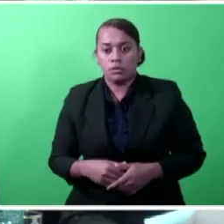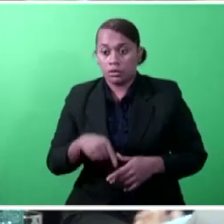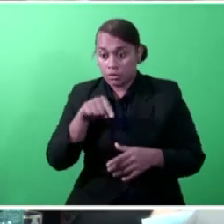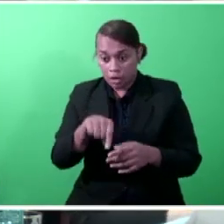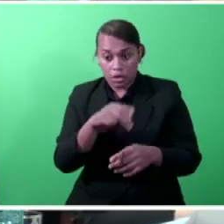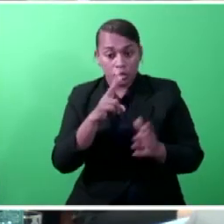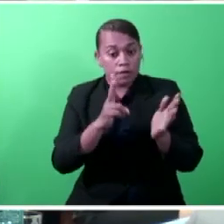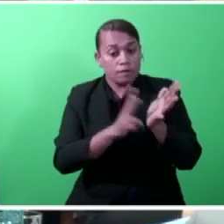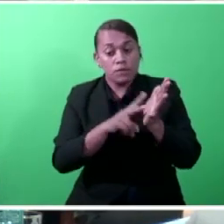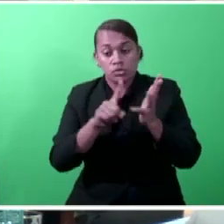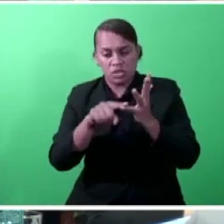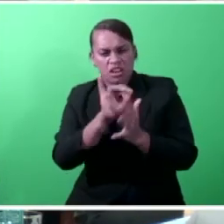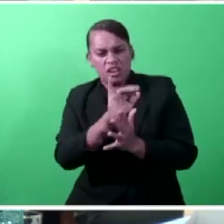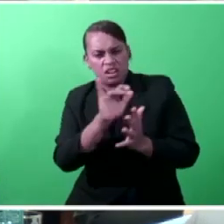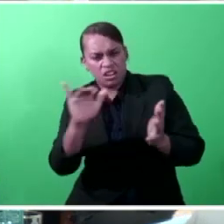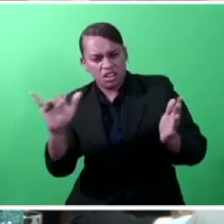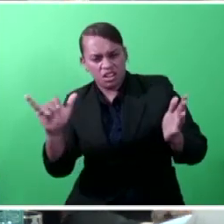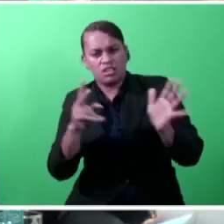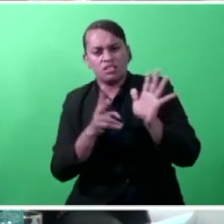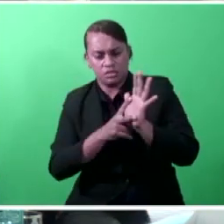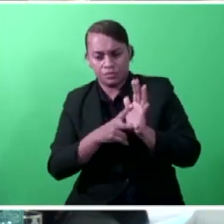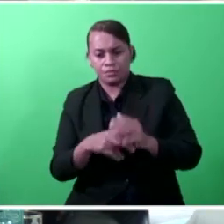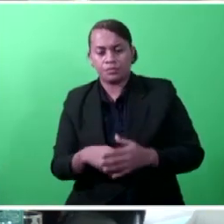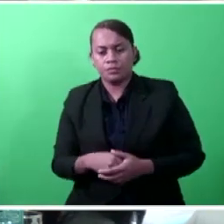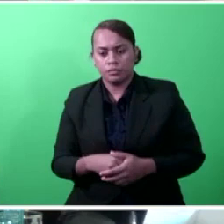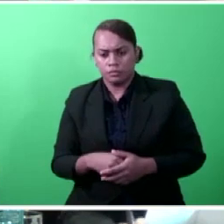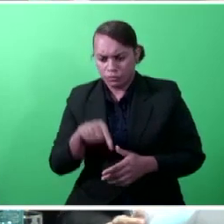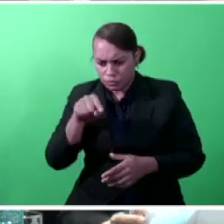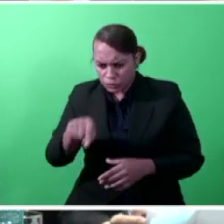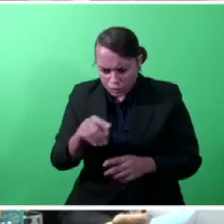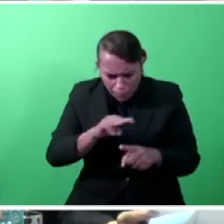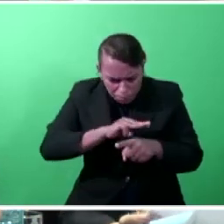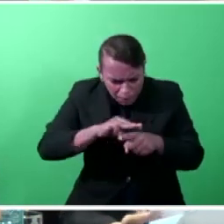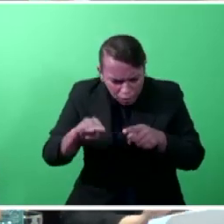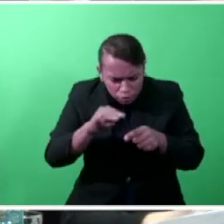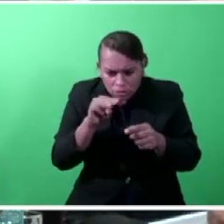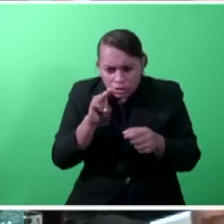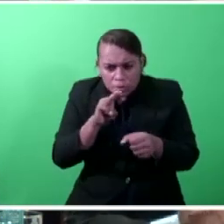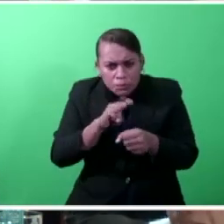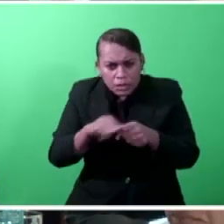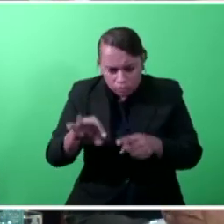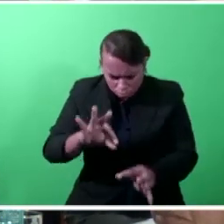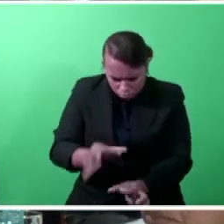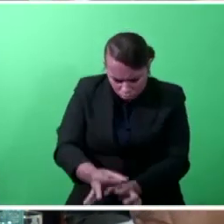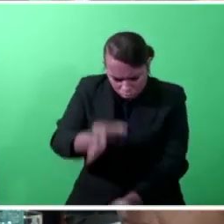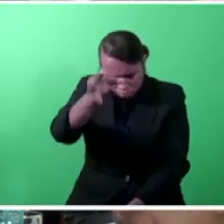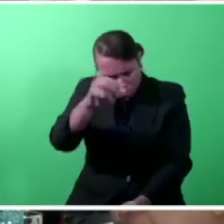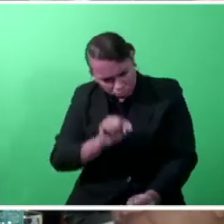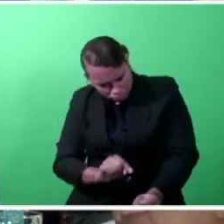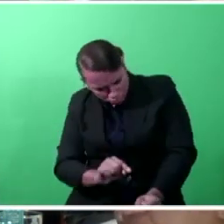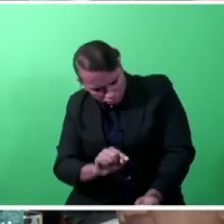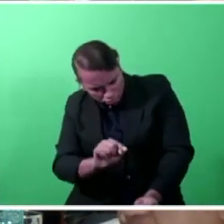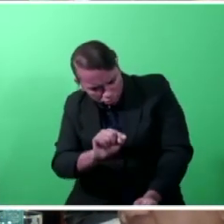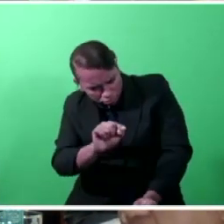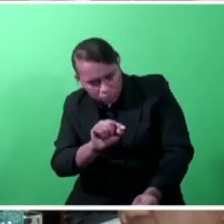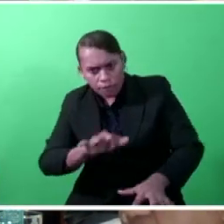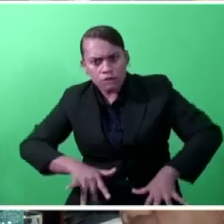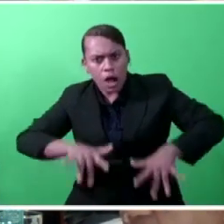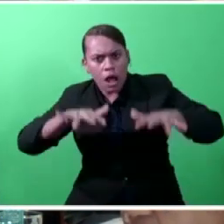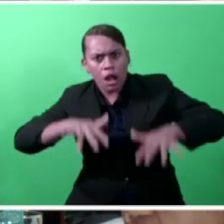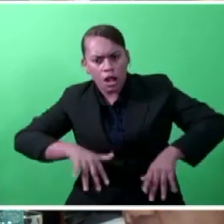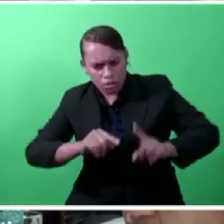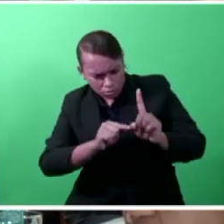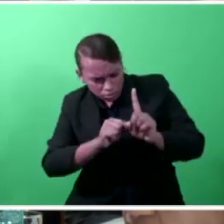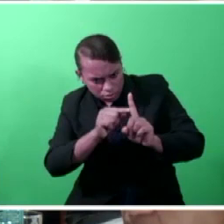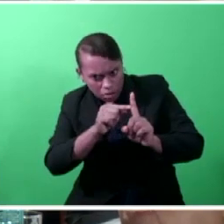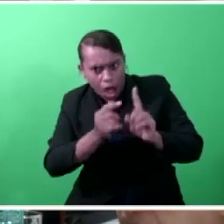recorded 211.9 millimeters of rain over 24 hours. This is the highest recorded